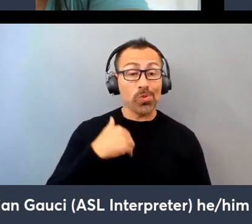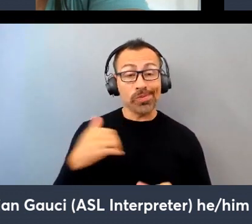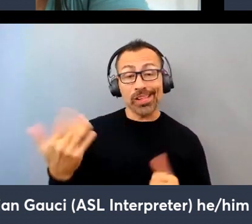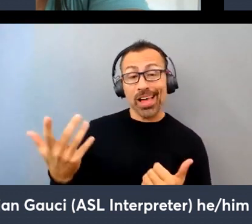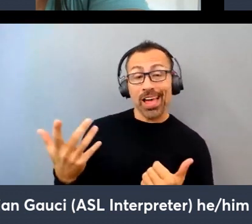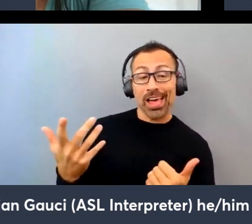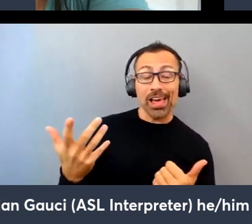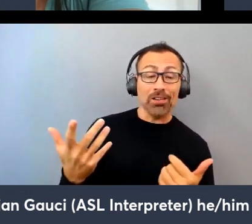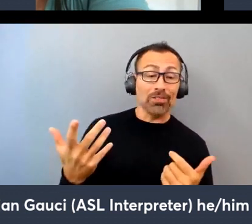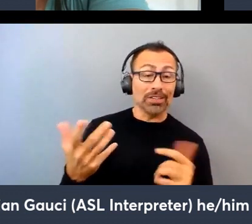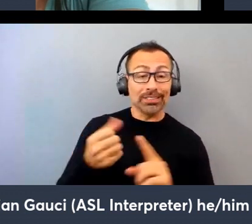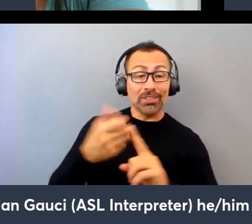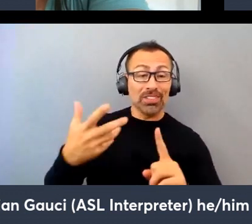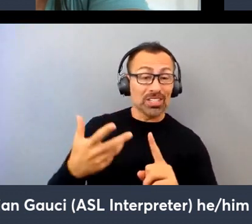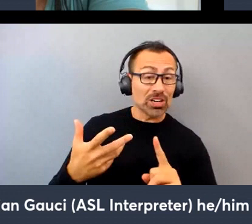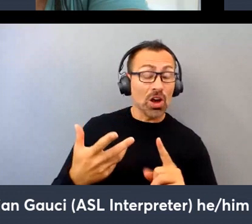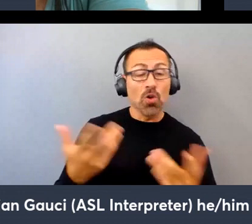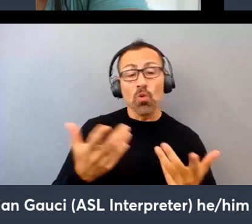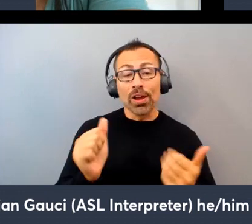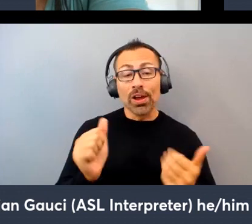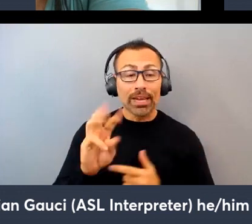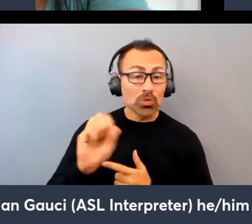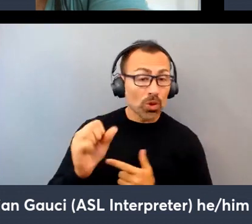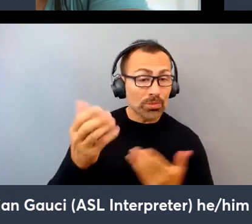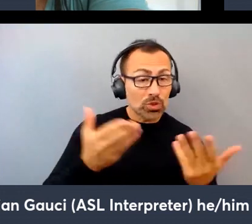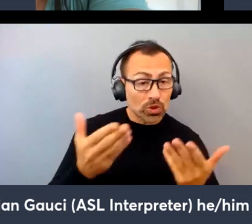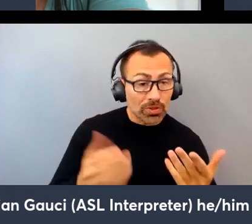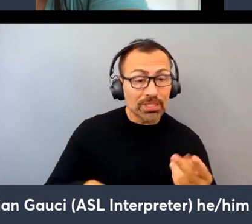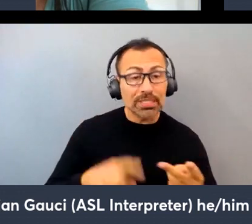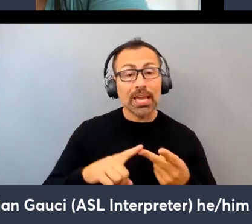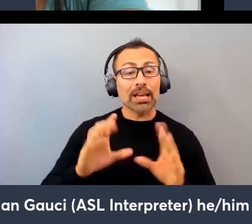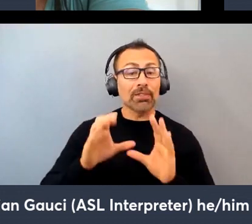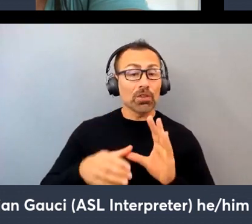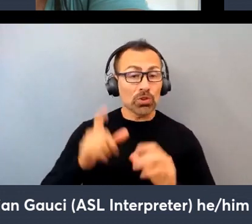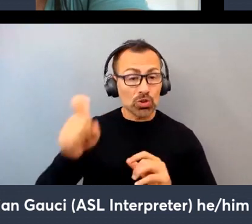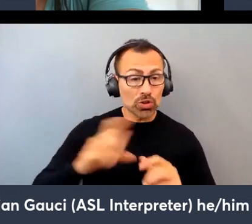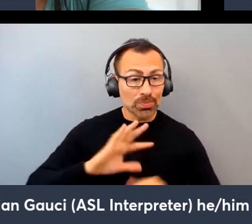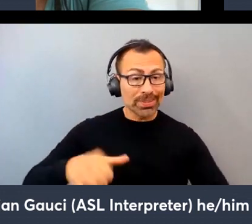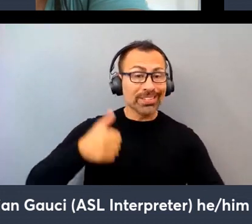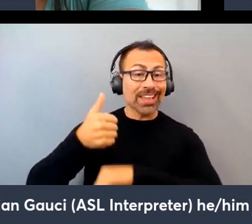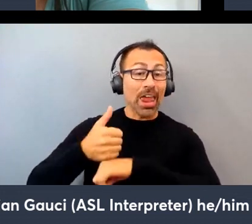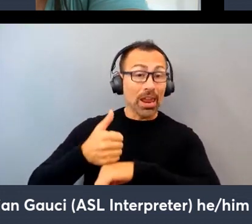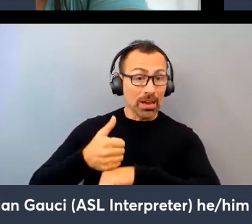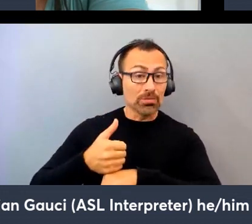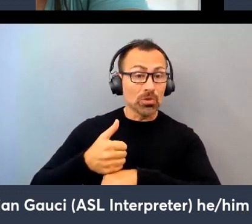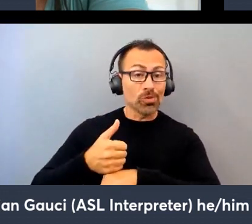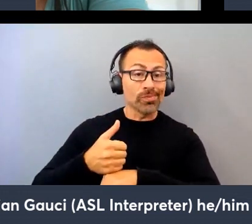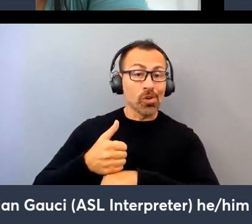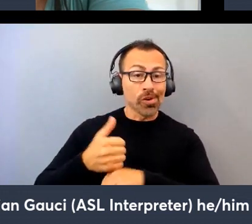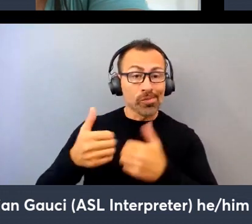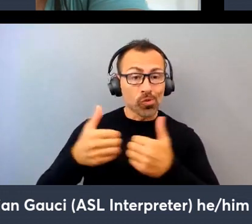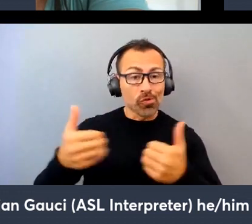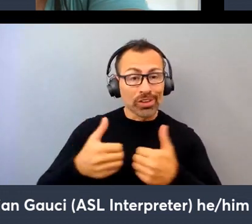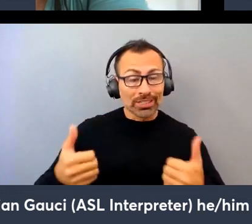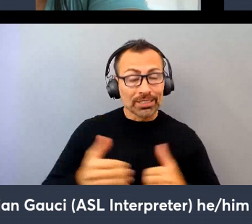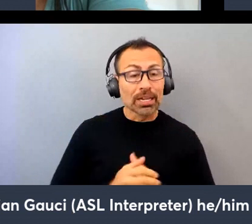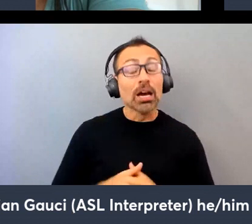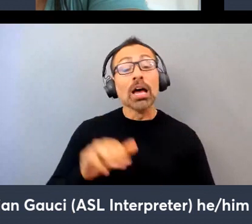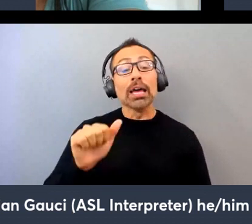AWS services and what configurations should be provisioned. And this AWS